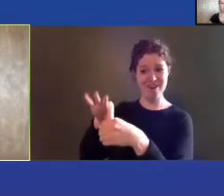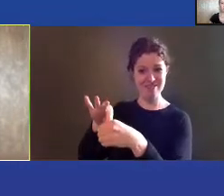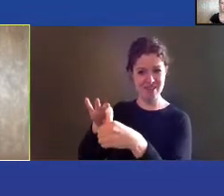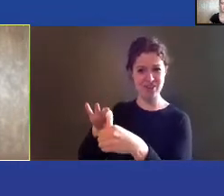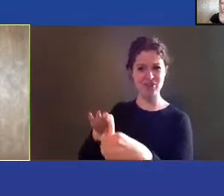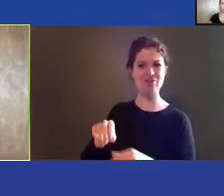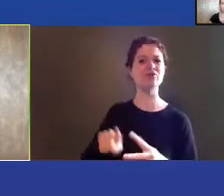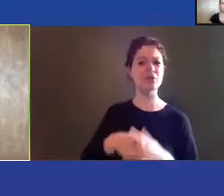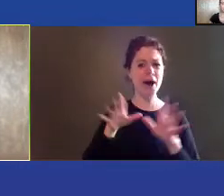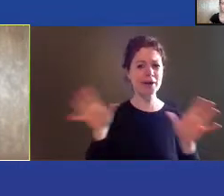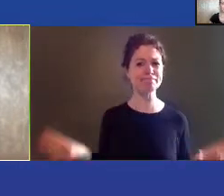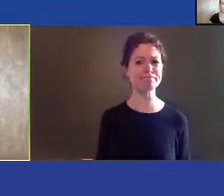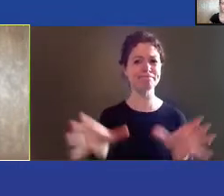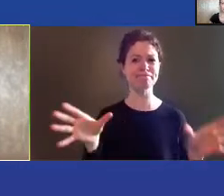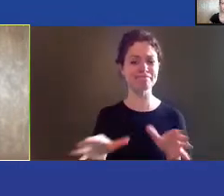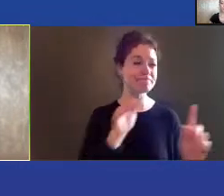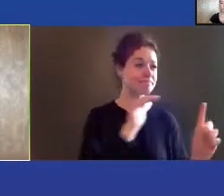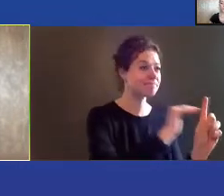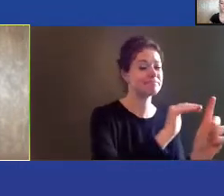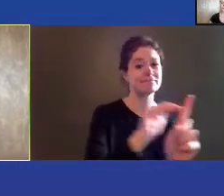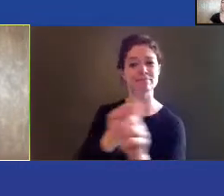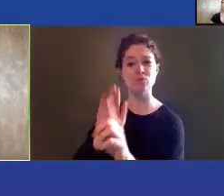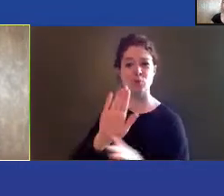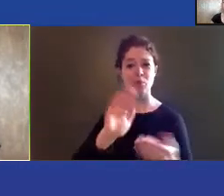rally awareness in your community base.